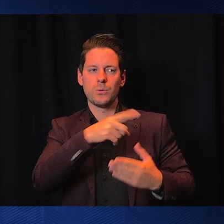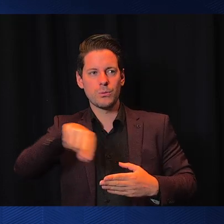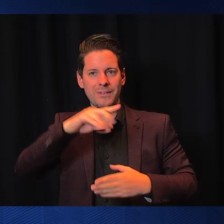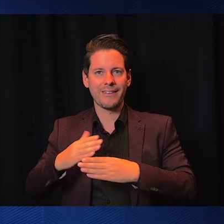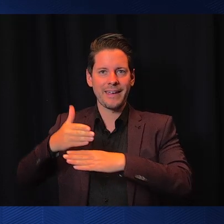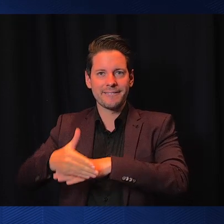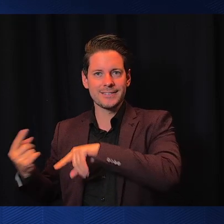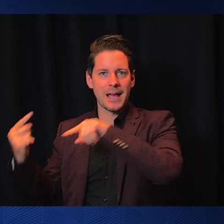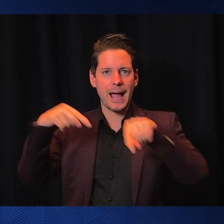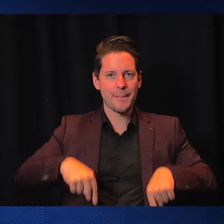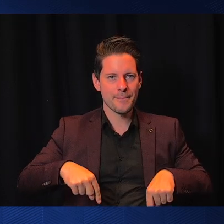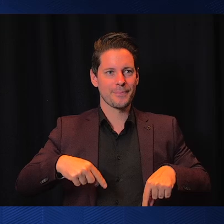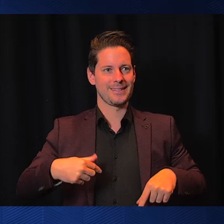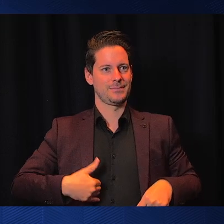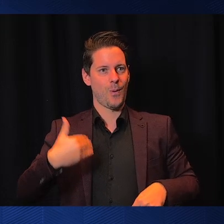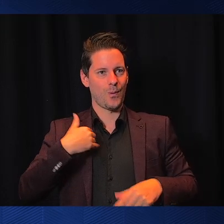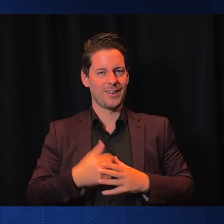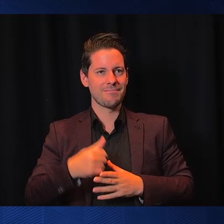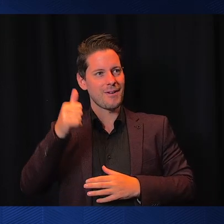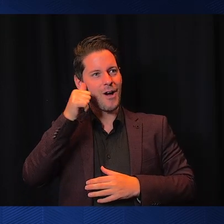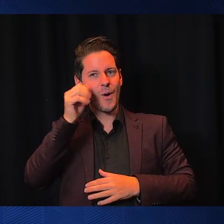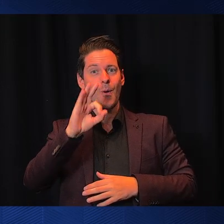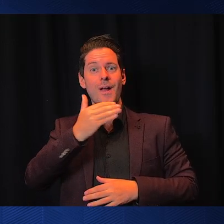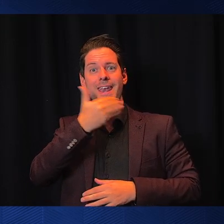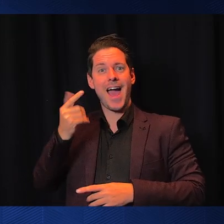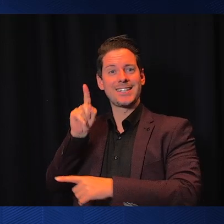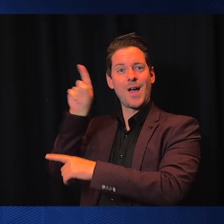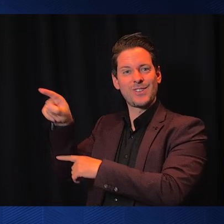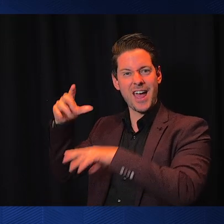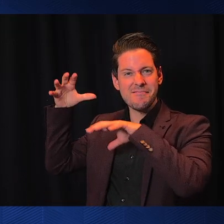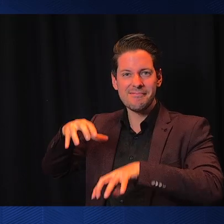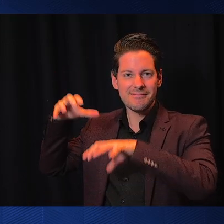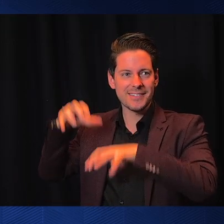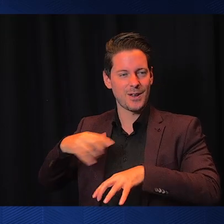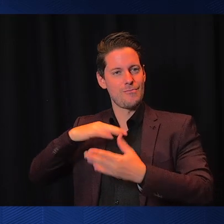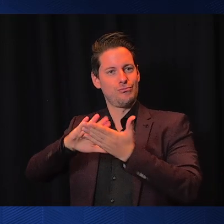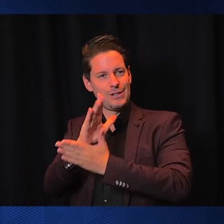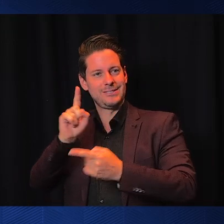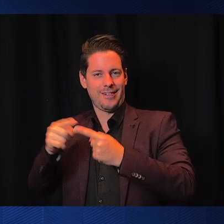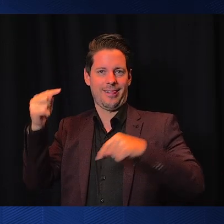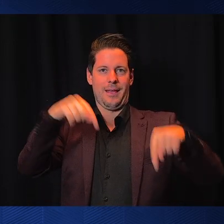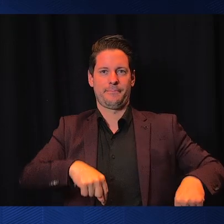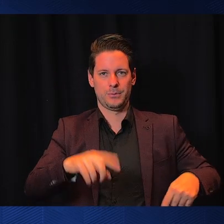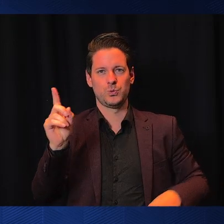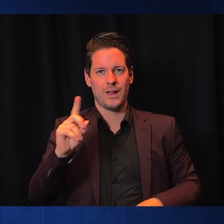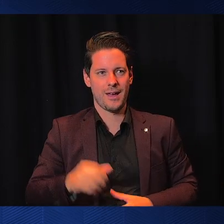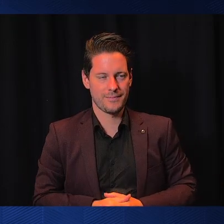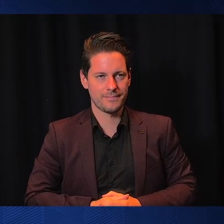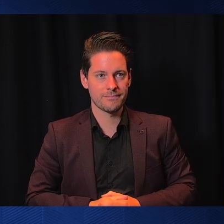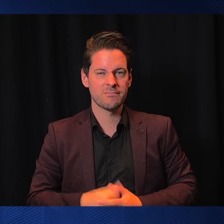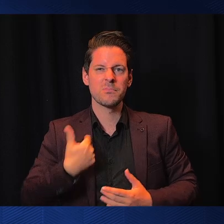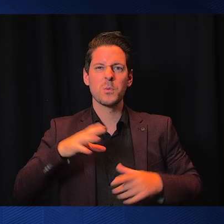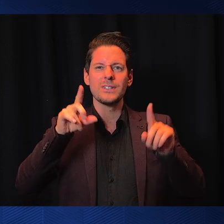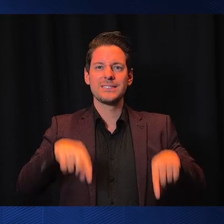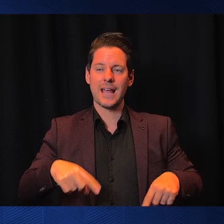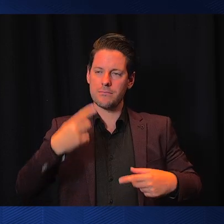come and join us, particularly when I know it's a not particularly pleasant day outside, so we really appreciate you being here with us. I would like to start this